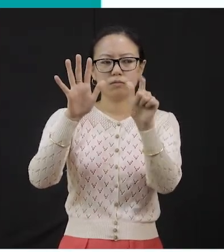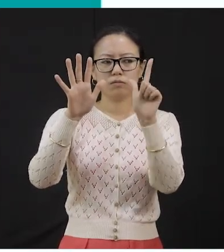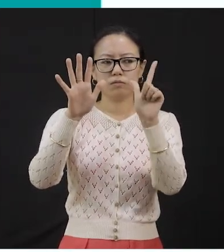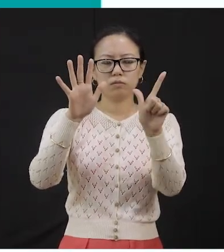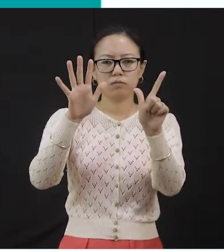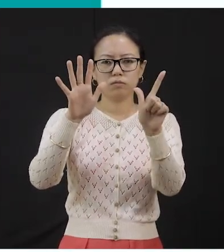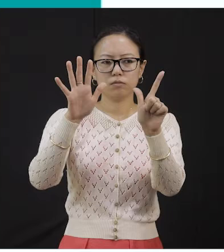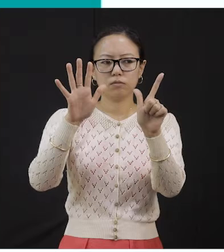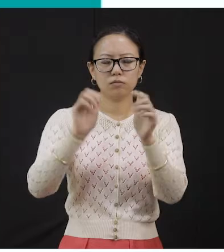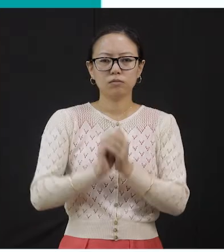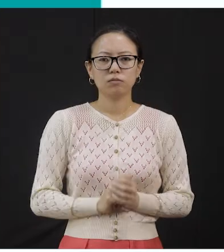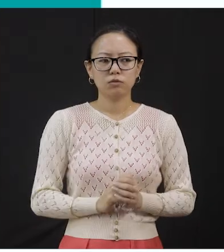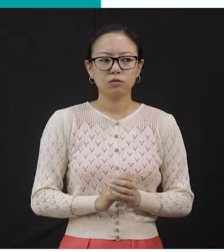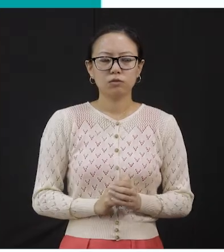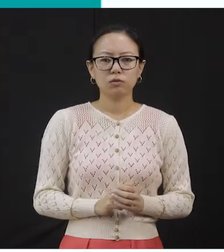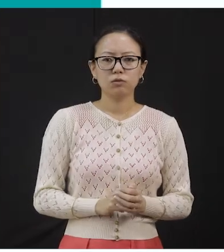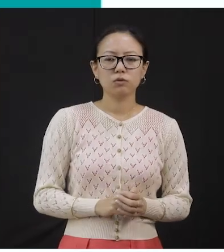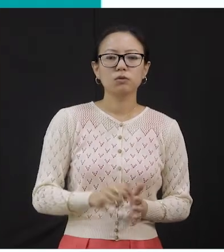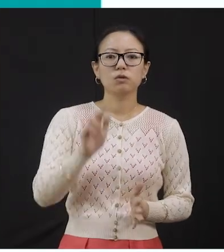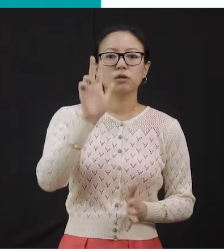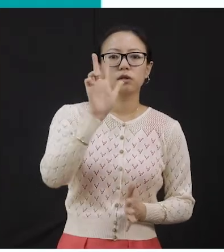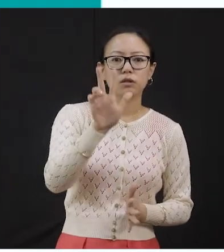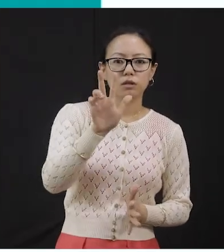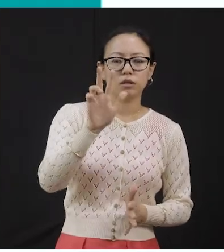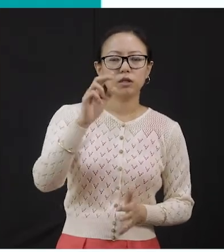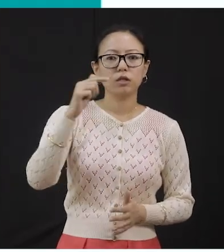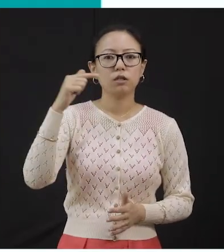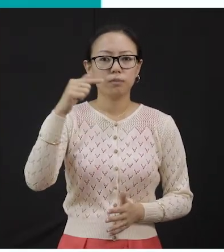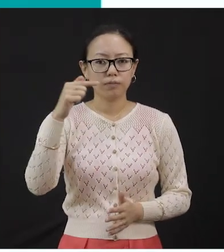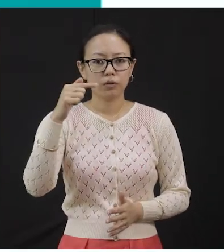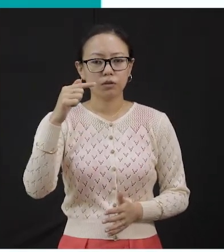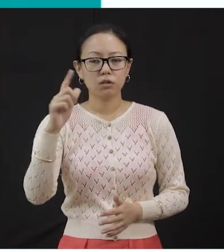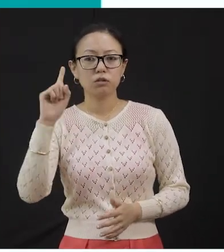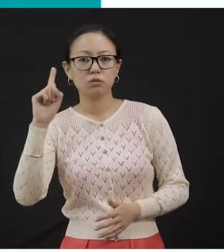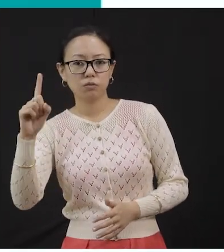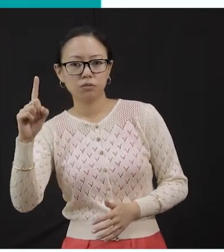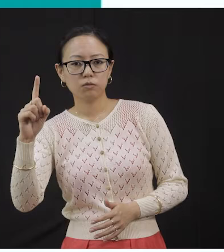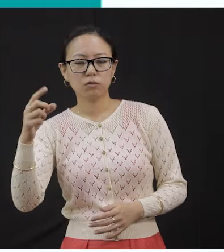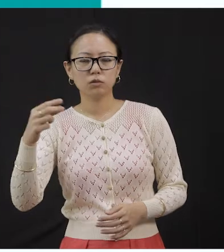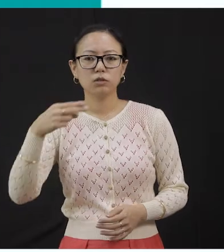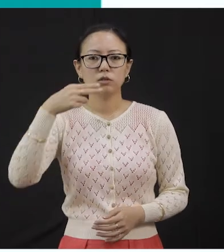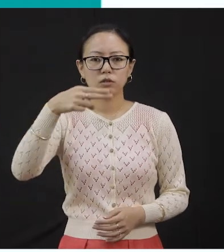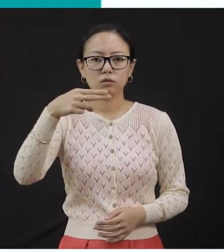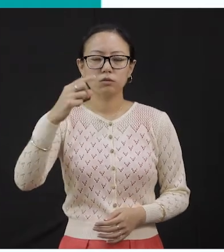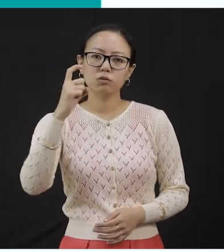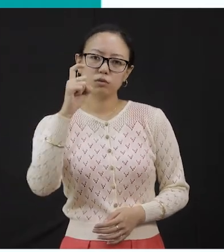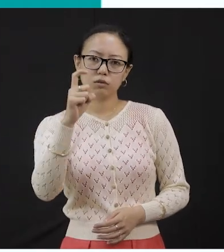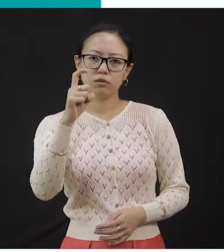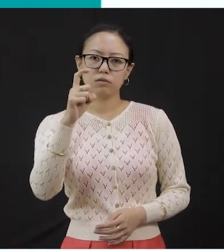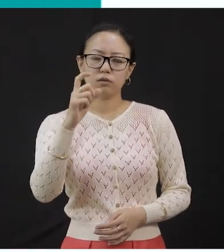6, 7. That is 8 minus 1 is equal to